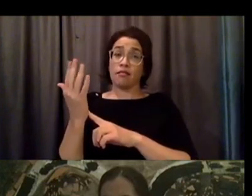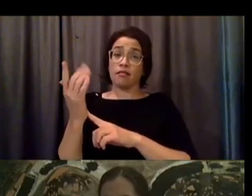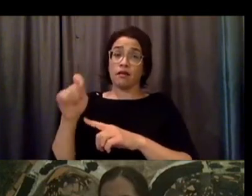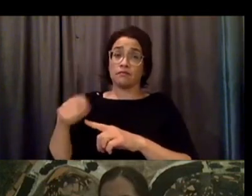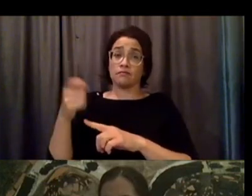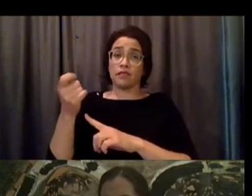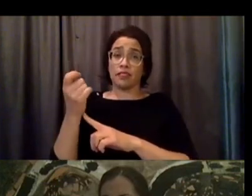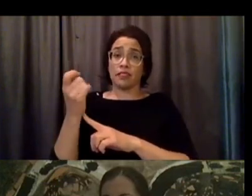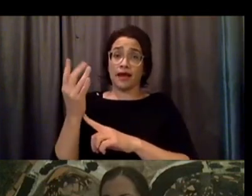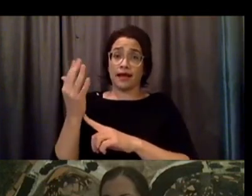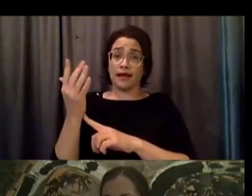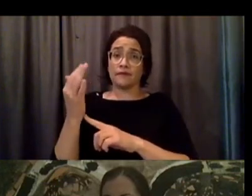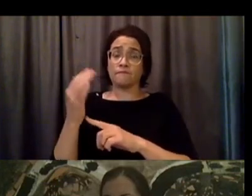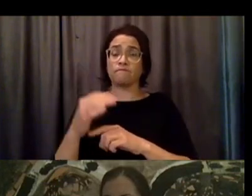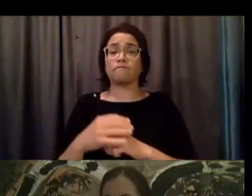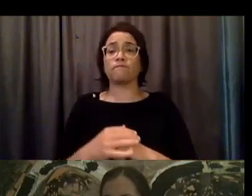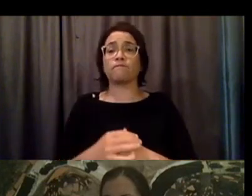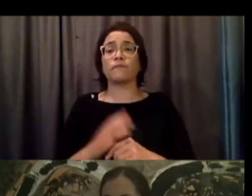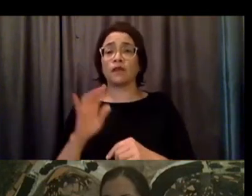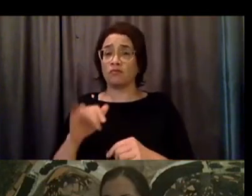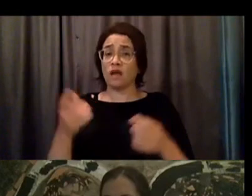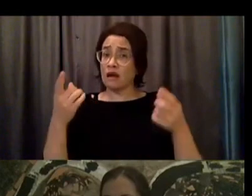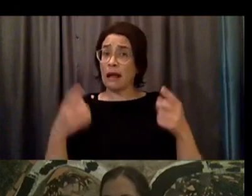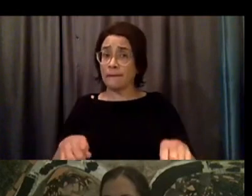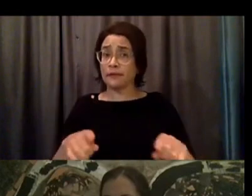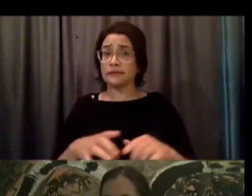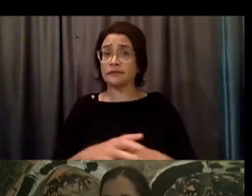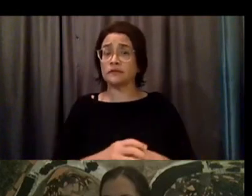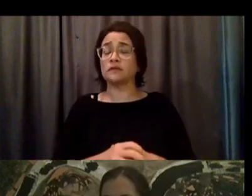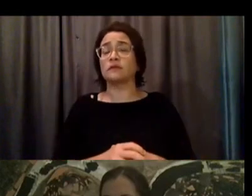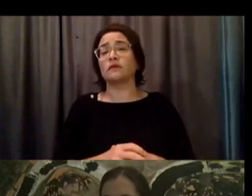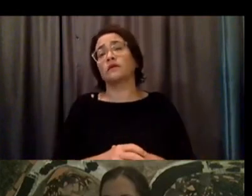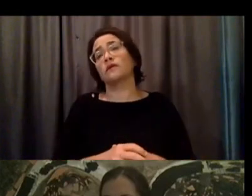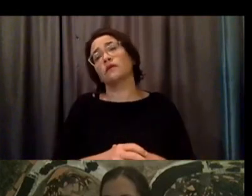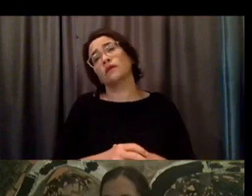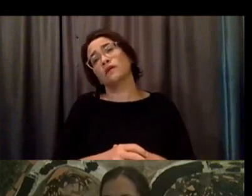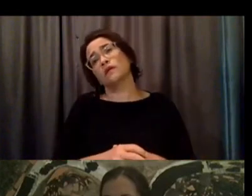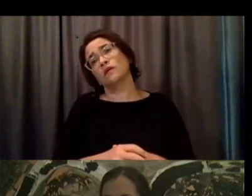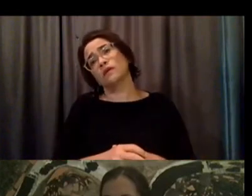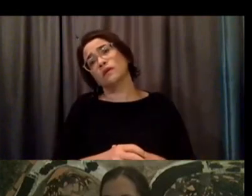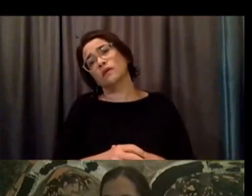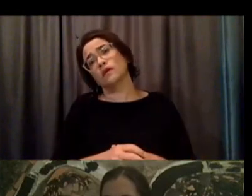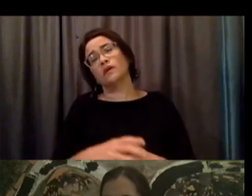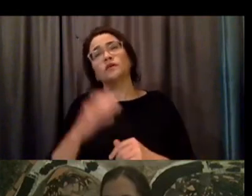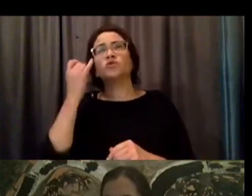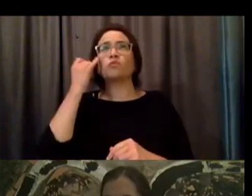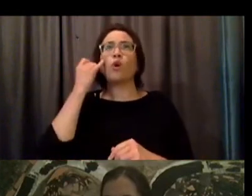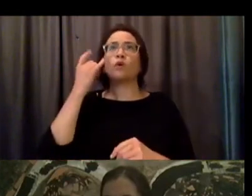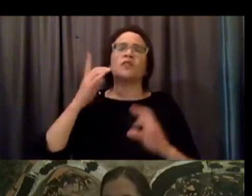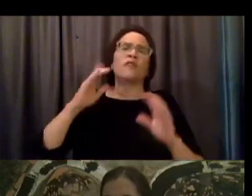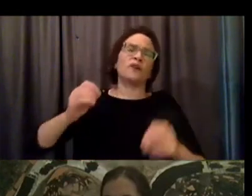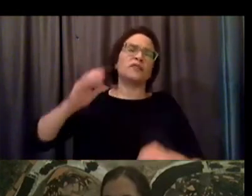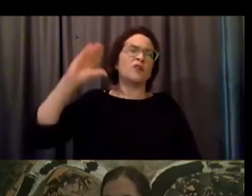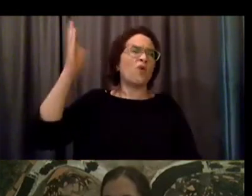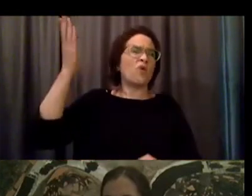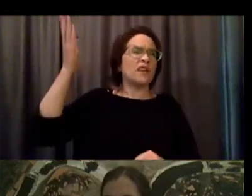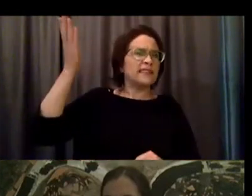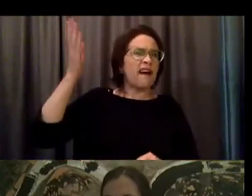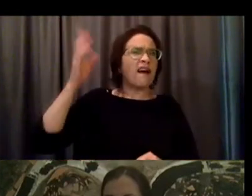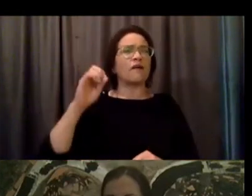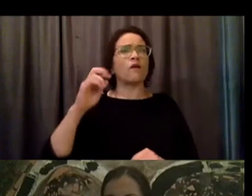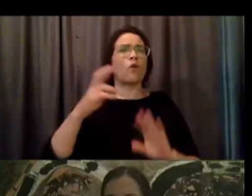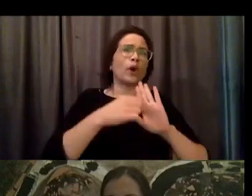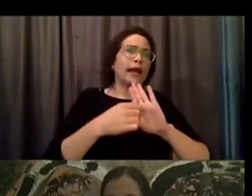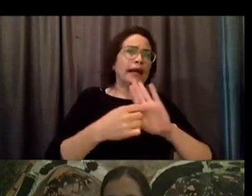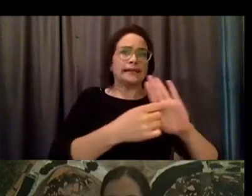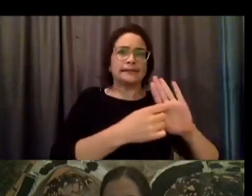is happening. So, if there is no, for example, a of talk that's given, or there is no exhibit, there is at least this one